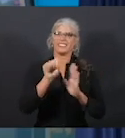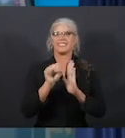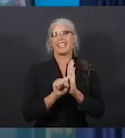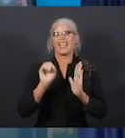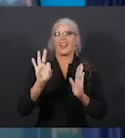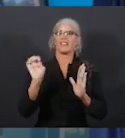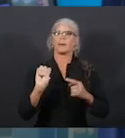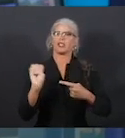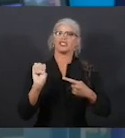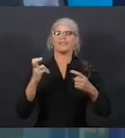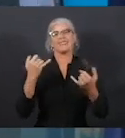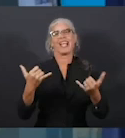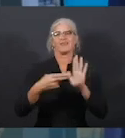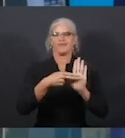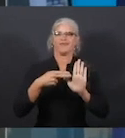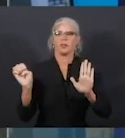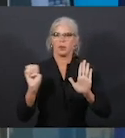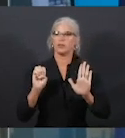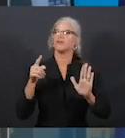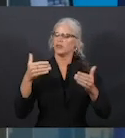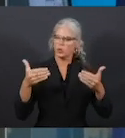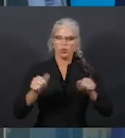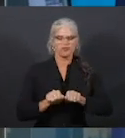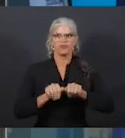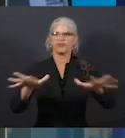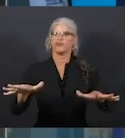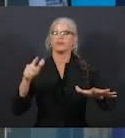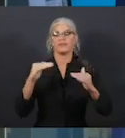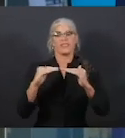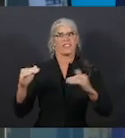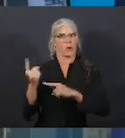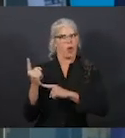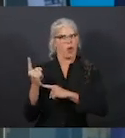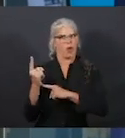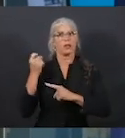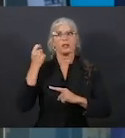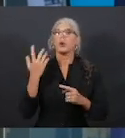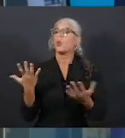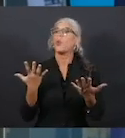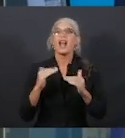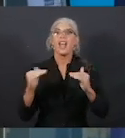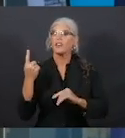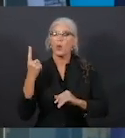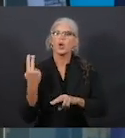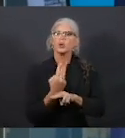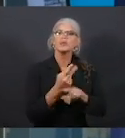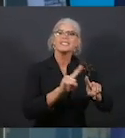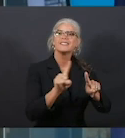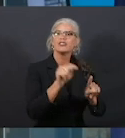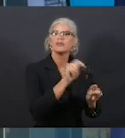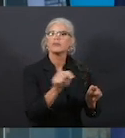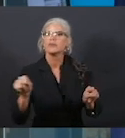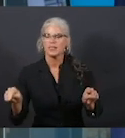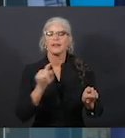of Emergency Management to fully activate to a level 1 and to utilize all available resources of the state emergency response team